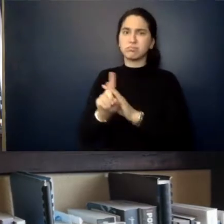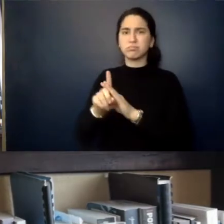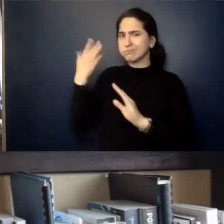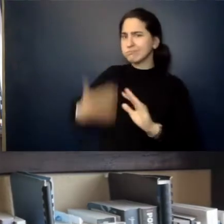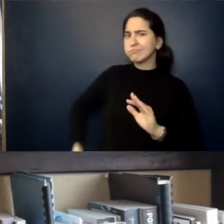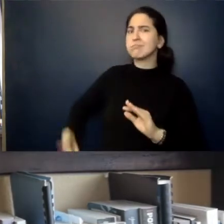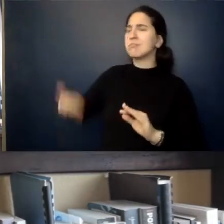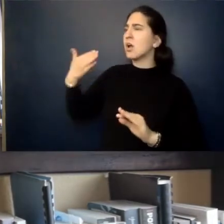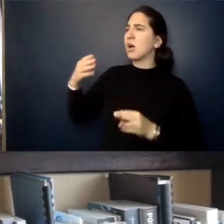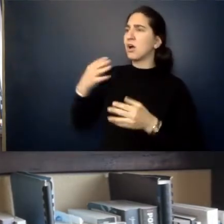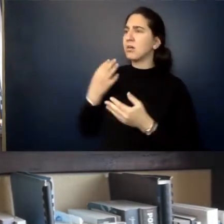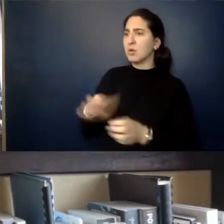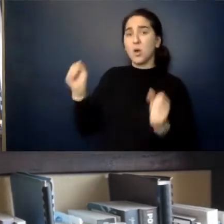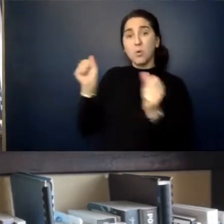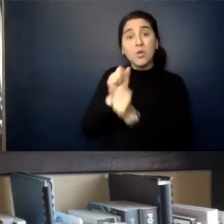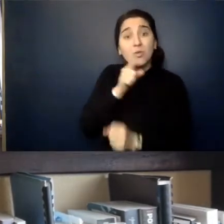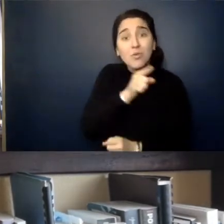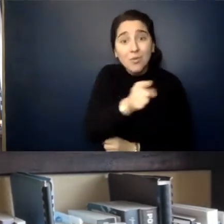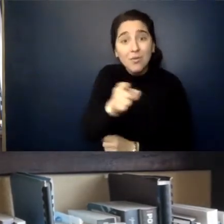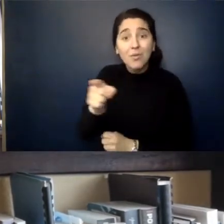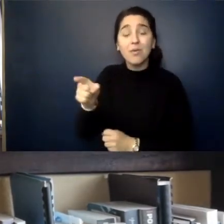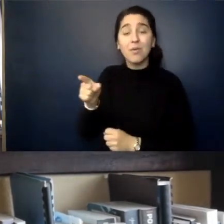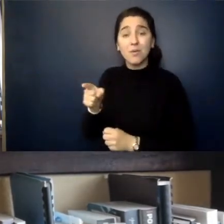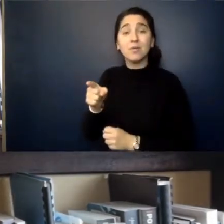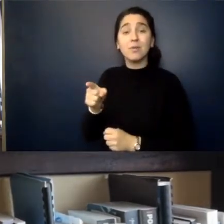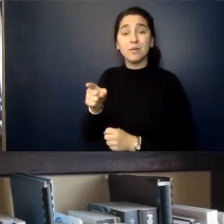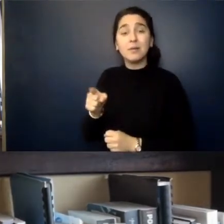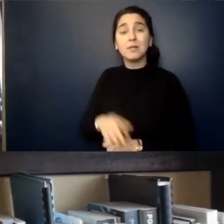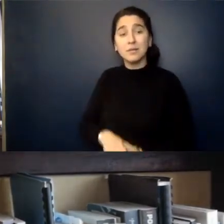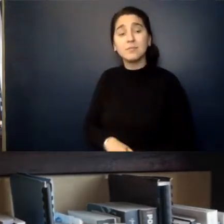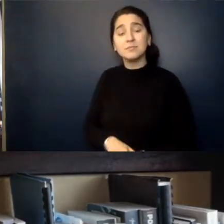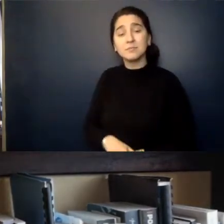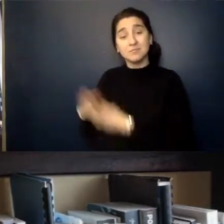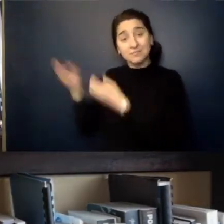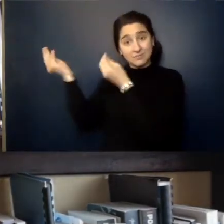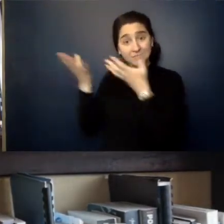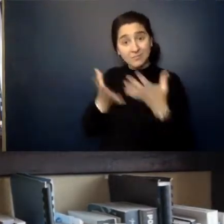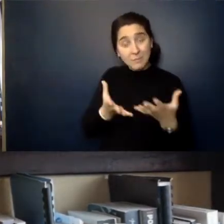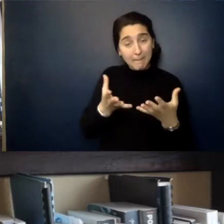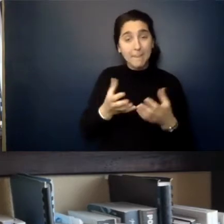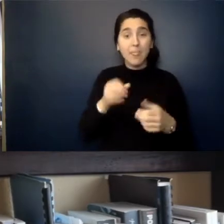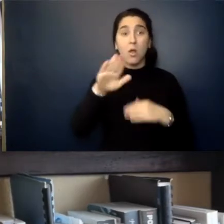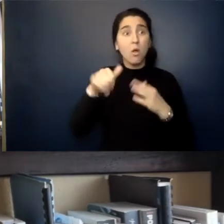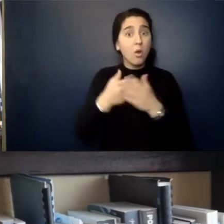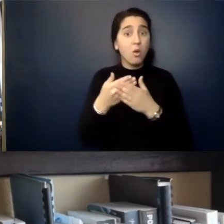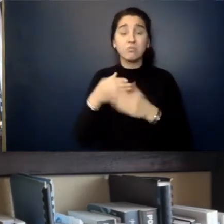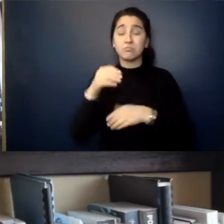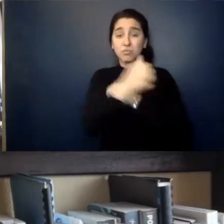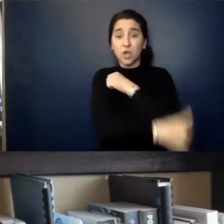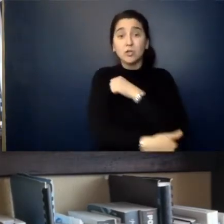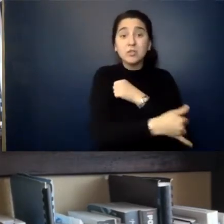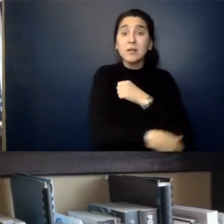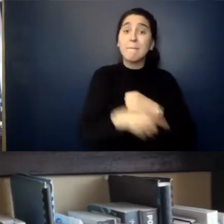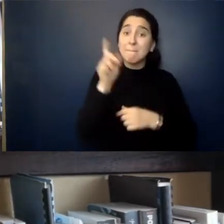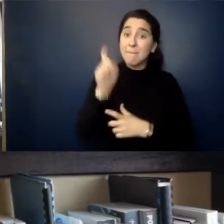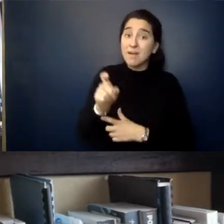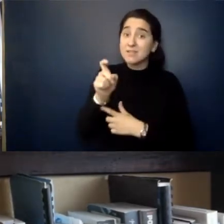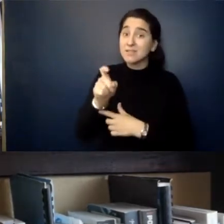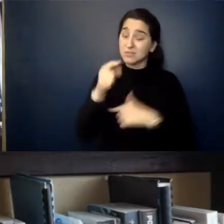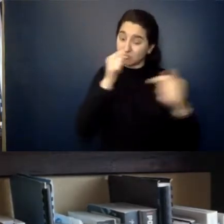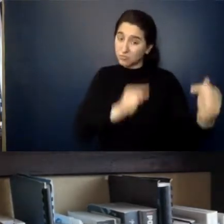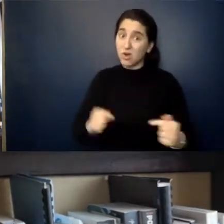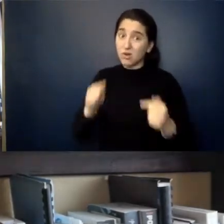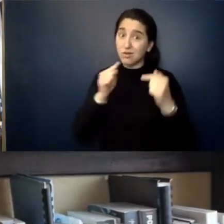investing yourself for. We are telling them, we are here. We are